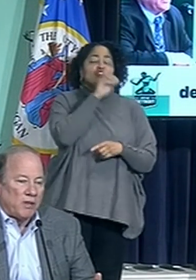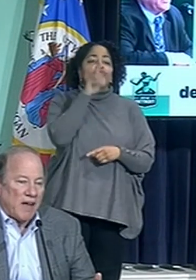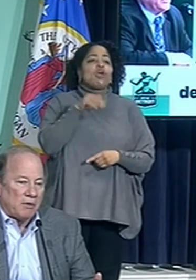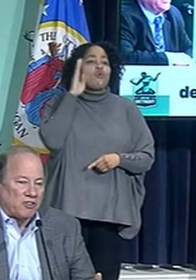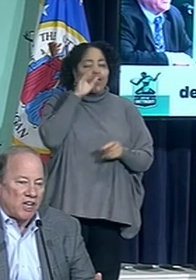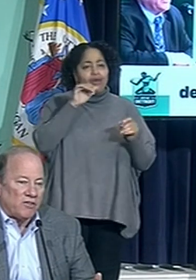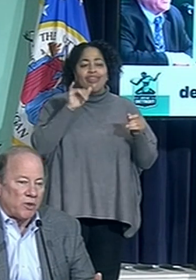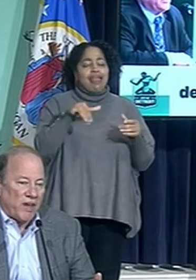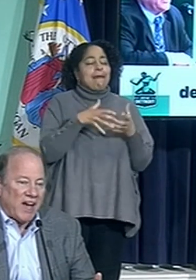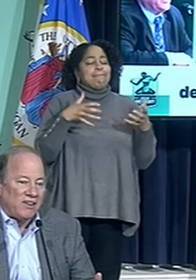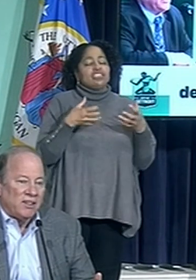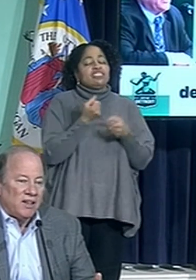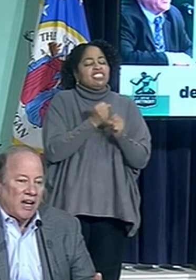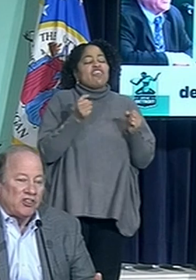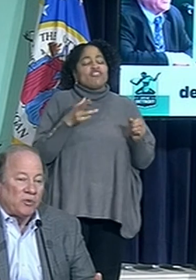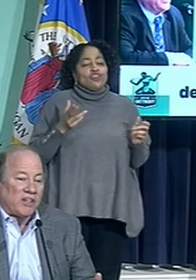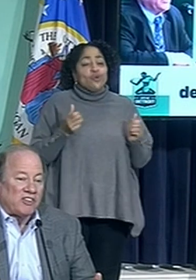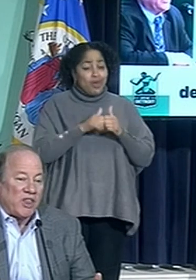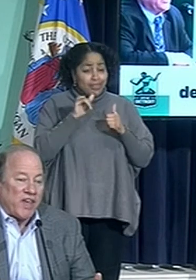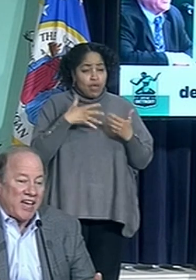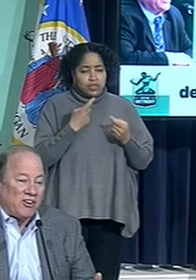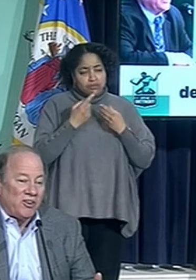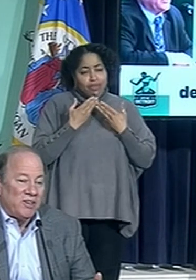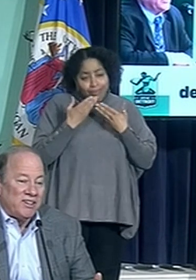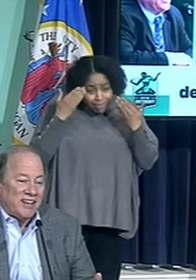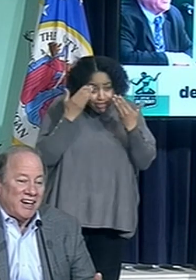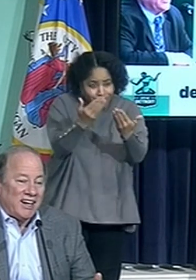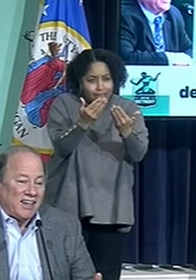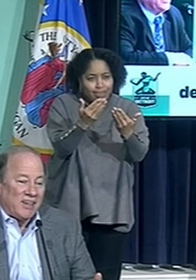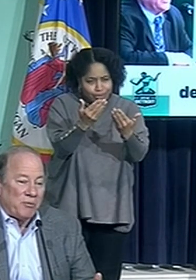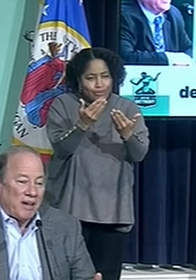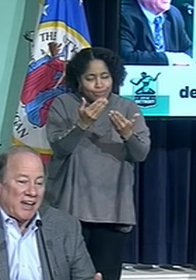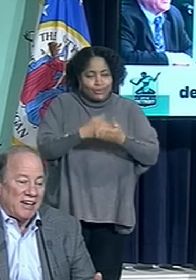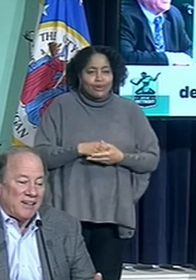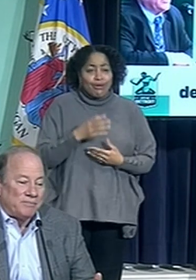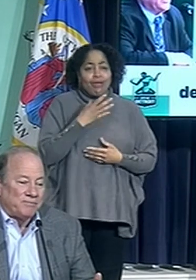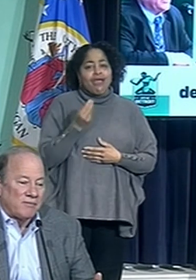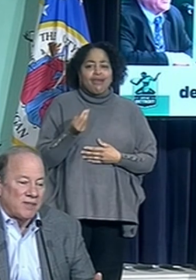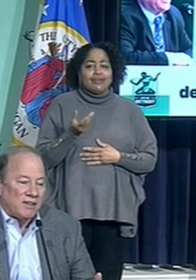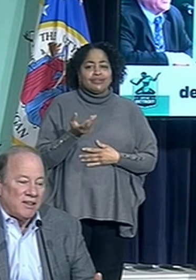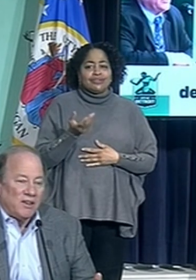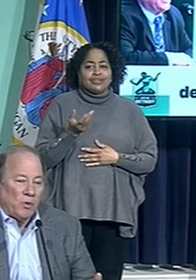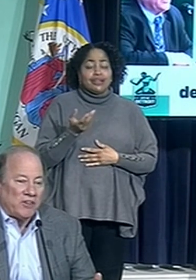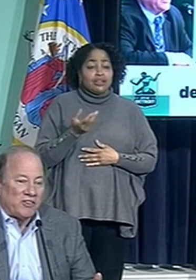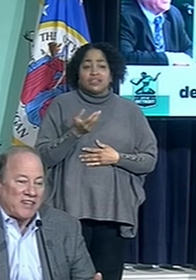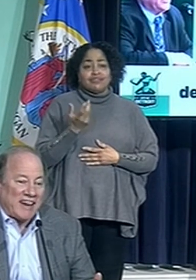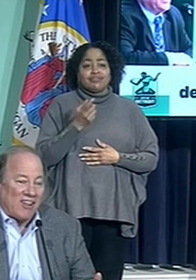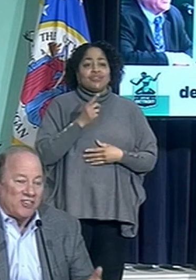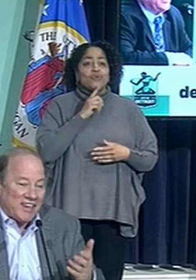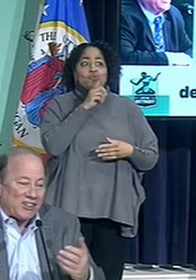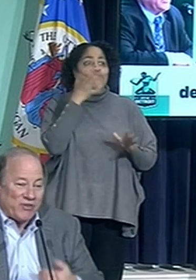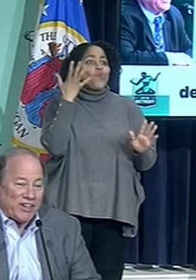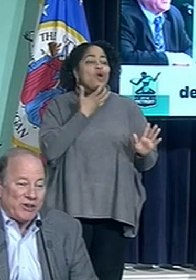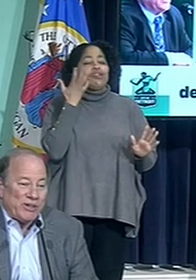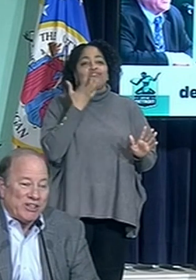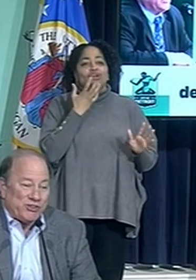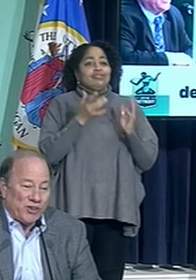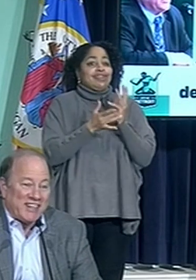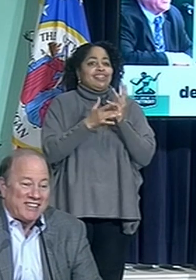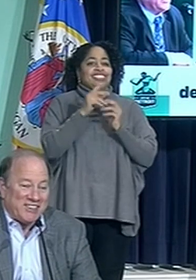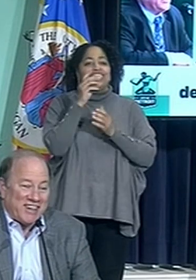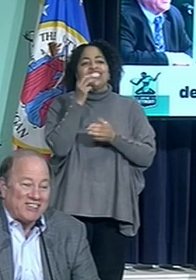going to be that much safer. With that, I just want to say thank you. And by the wonders of technology, Dr. Vedicuti